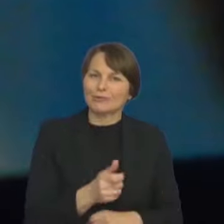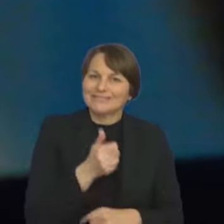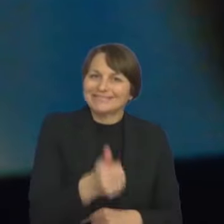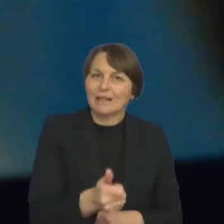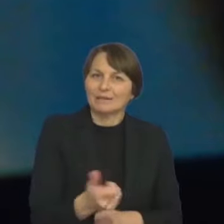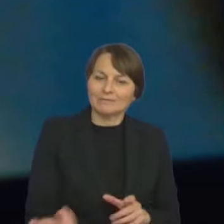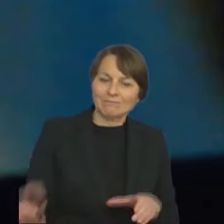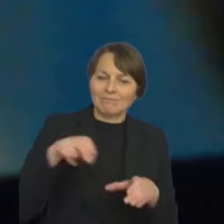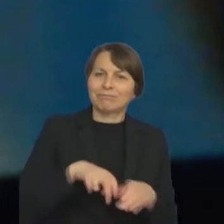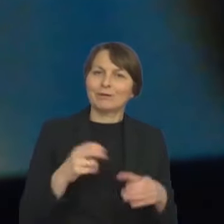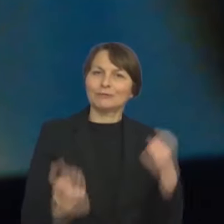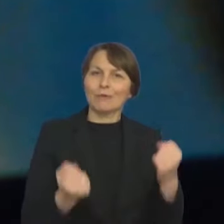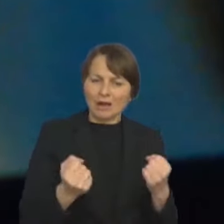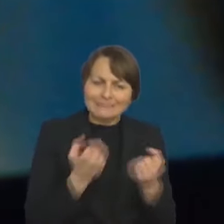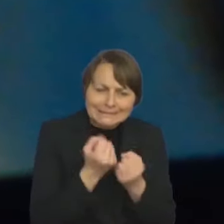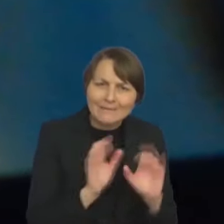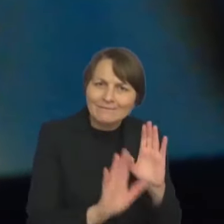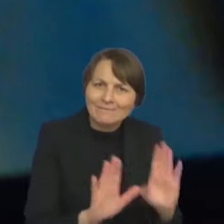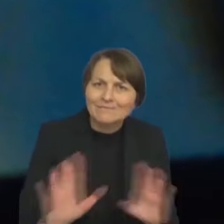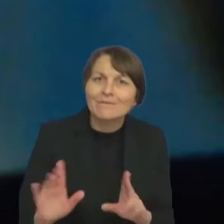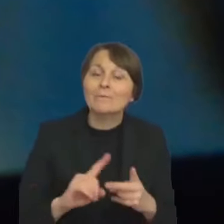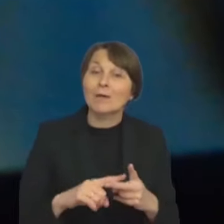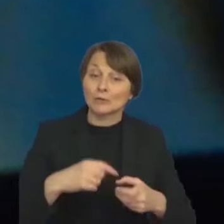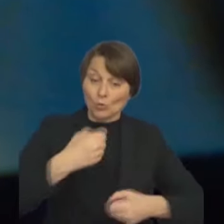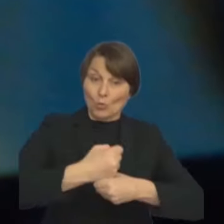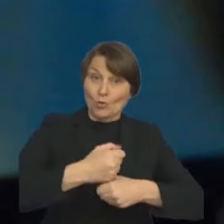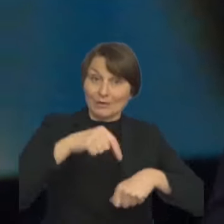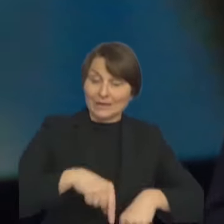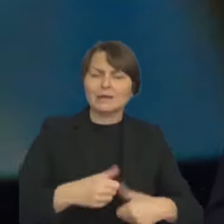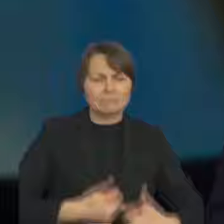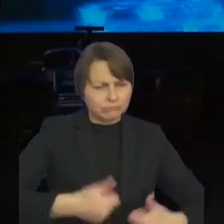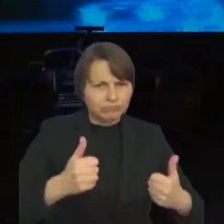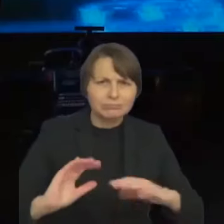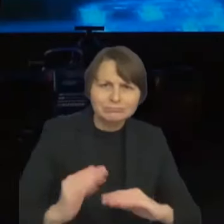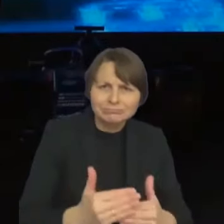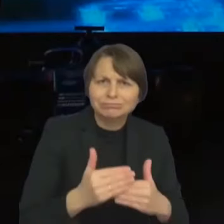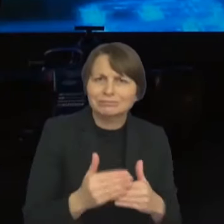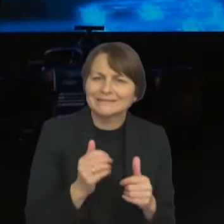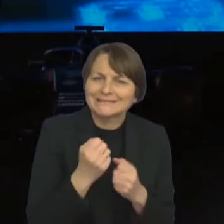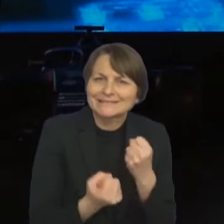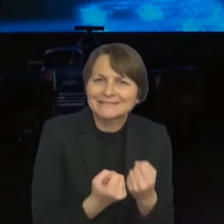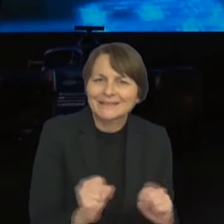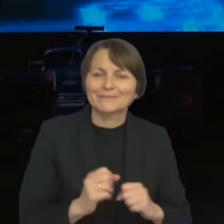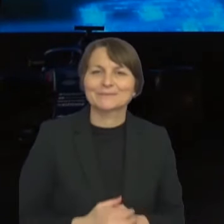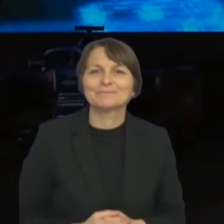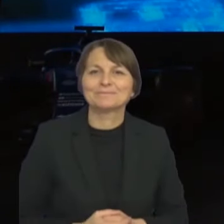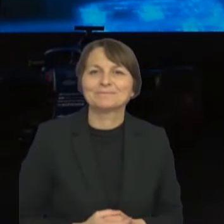as well as the safety of our employees on their workplace. Let's start with road safety.